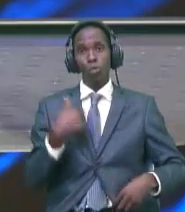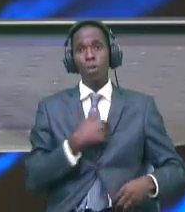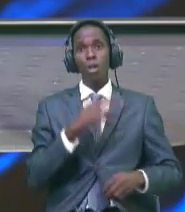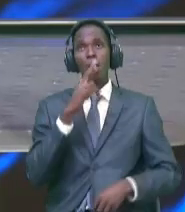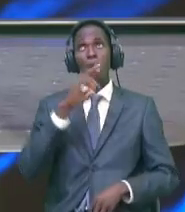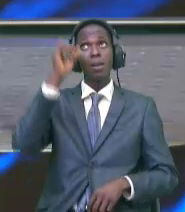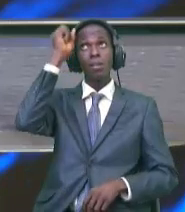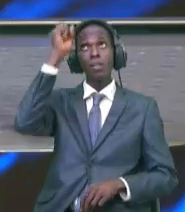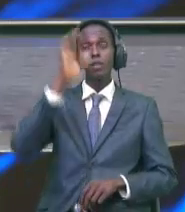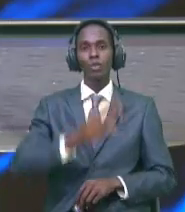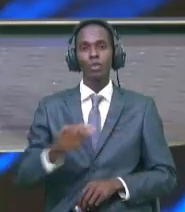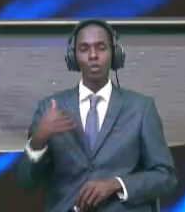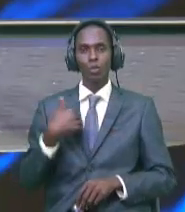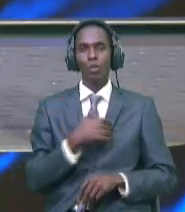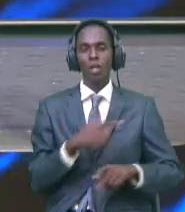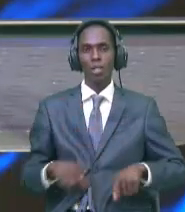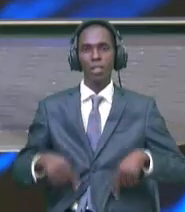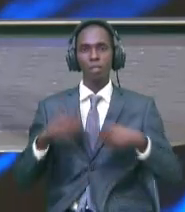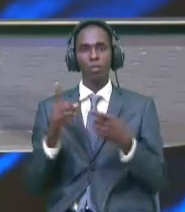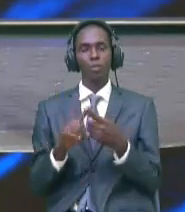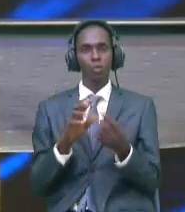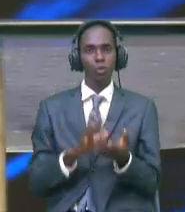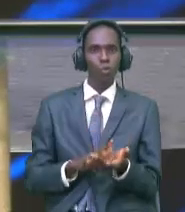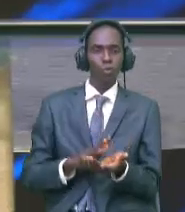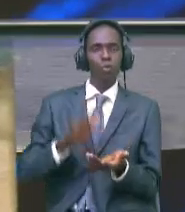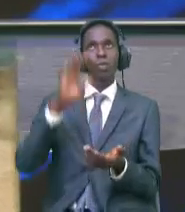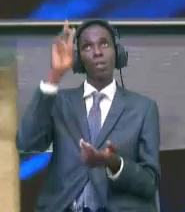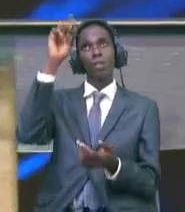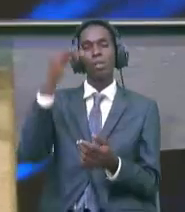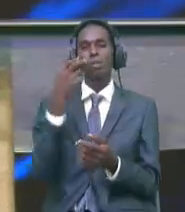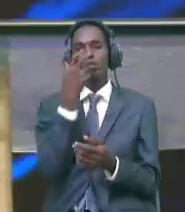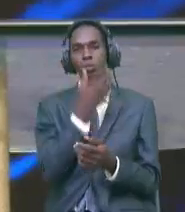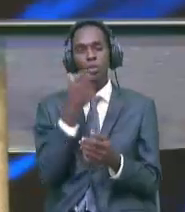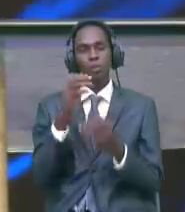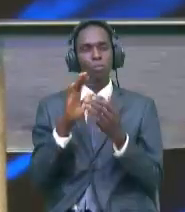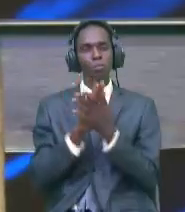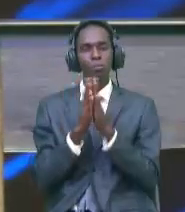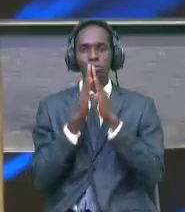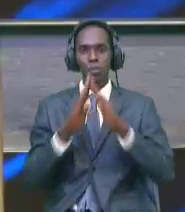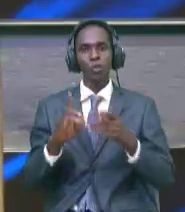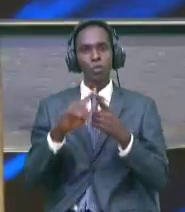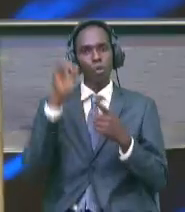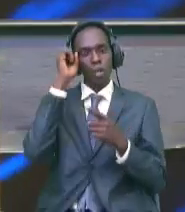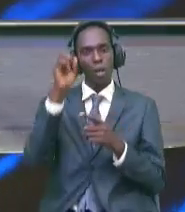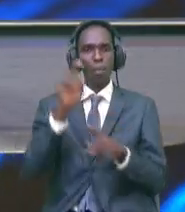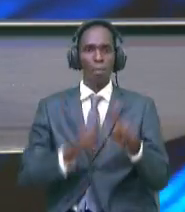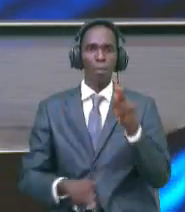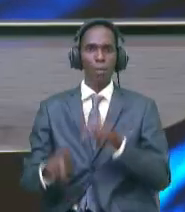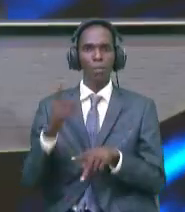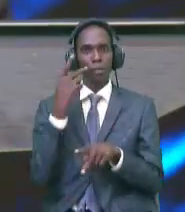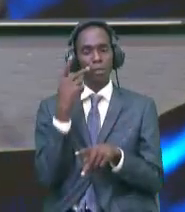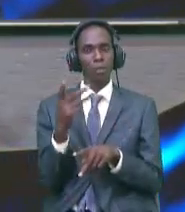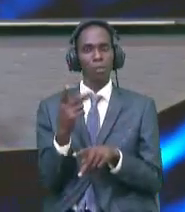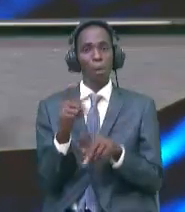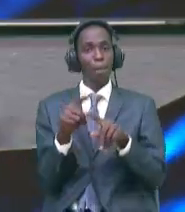we live to glorify him. And he will speak peace unto his people, to his saints. Look at this.